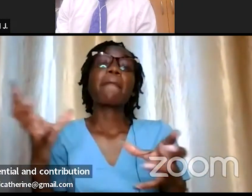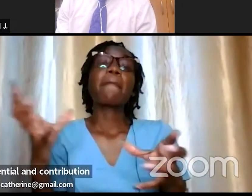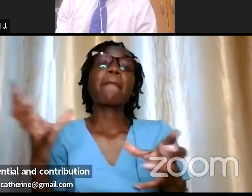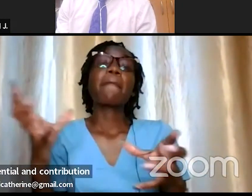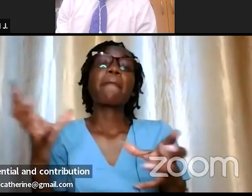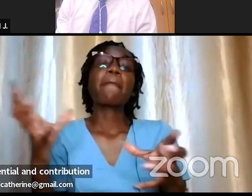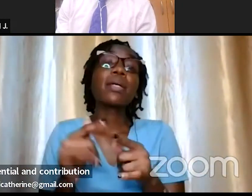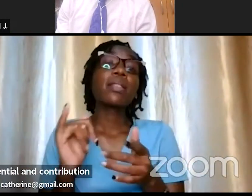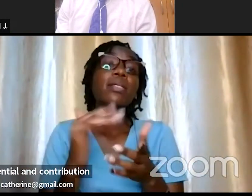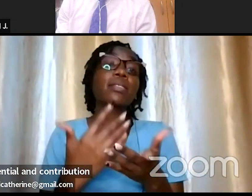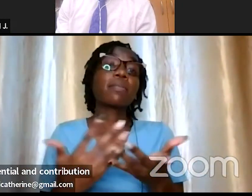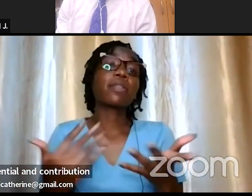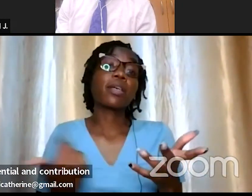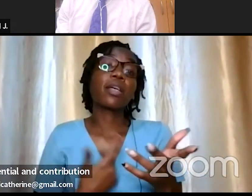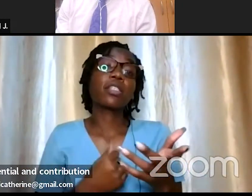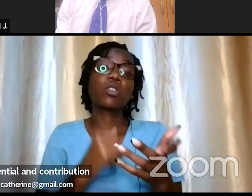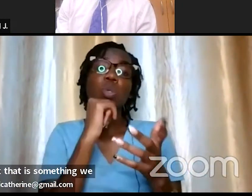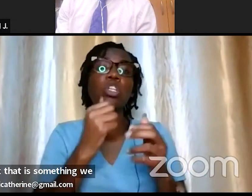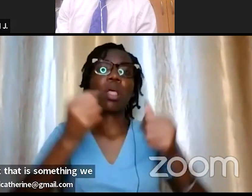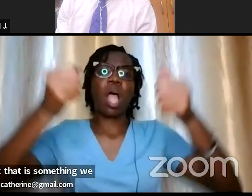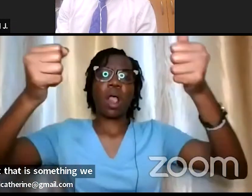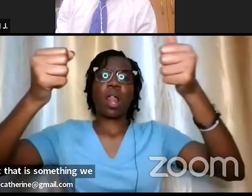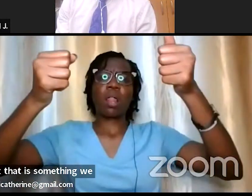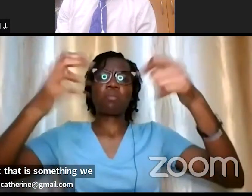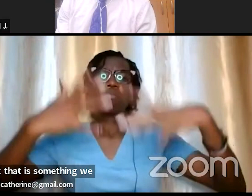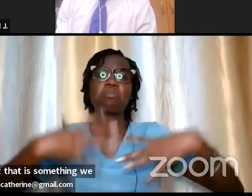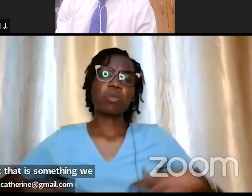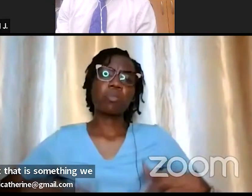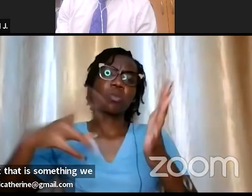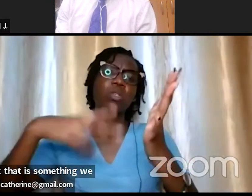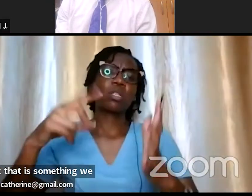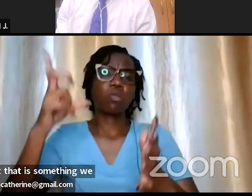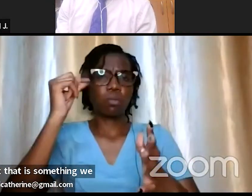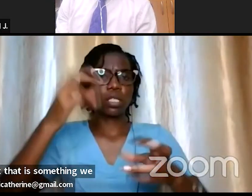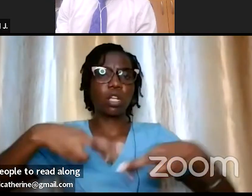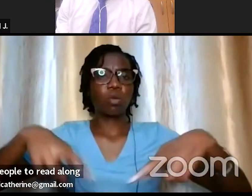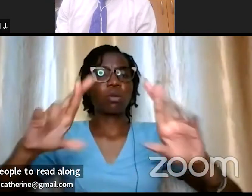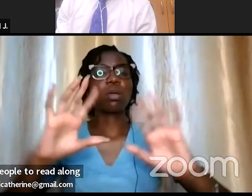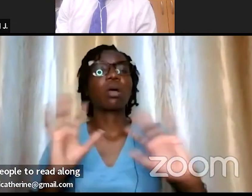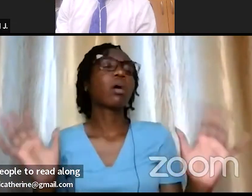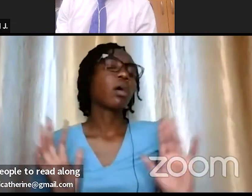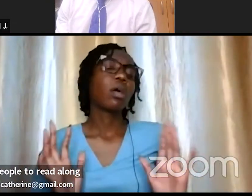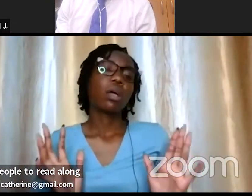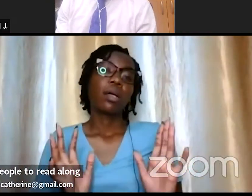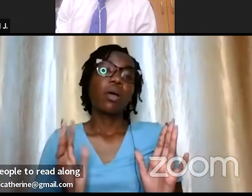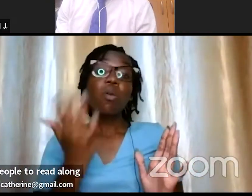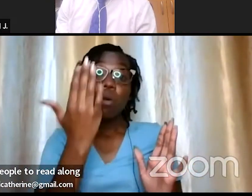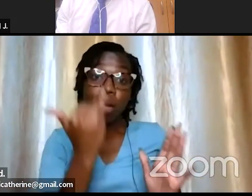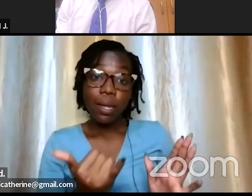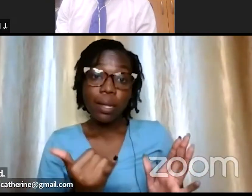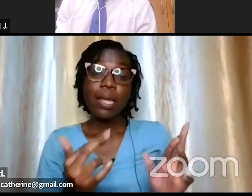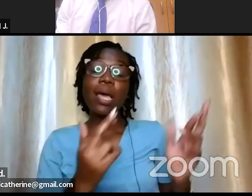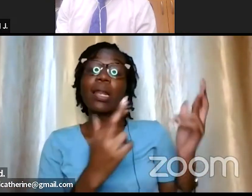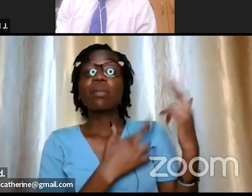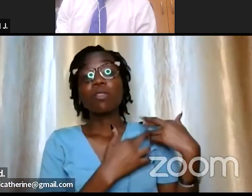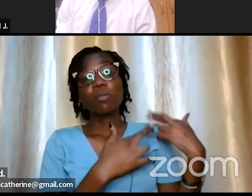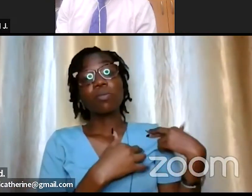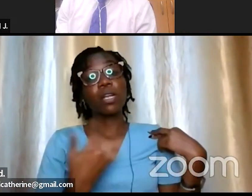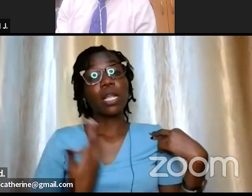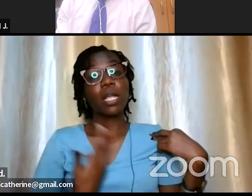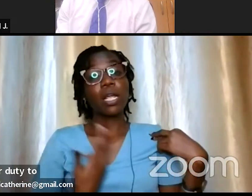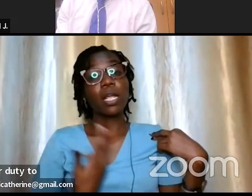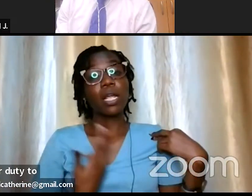is something we don't put on the billboards for people to read along Mombasa Road. Why? Because it is our duty to be able to